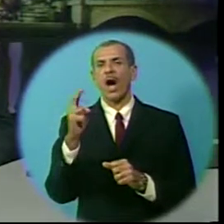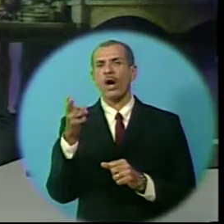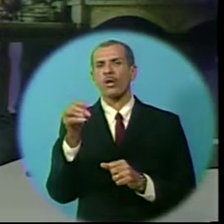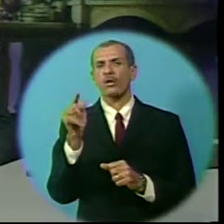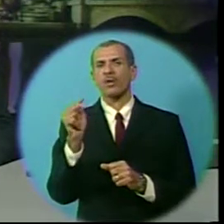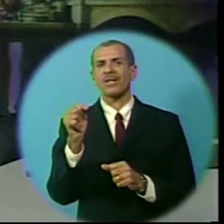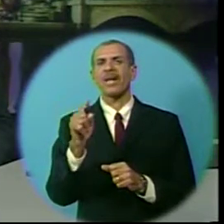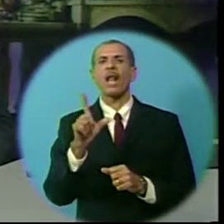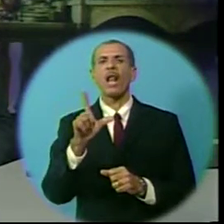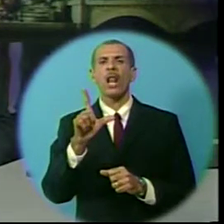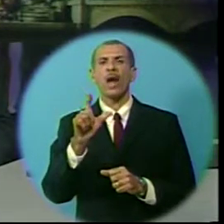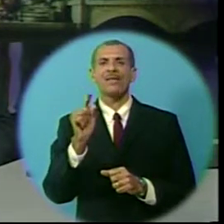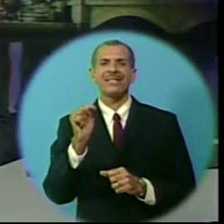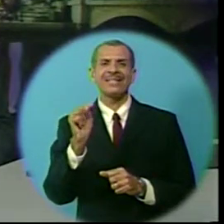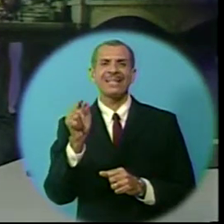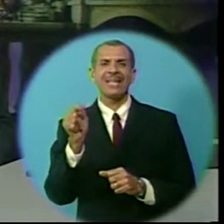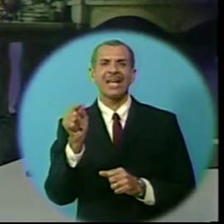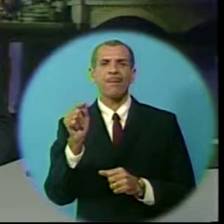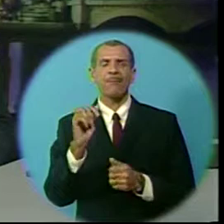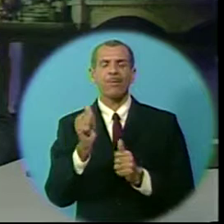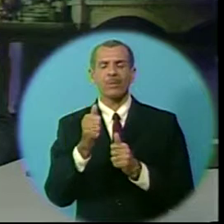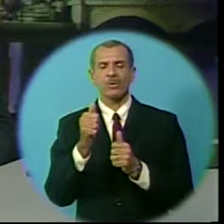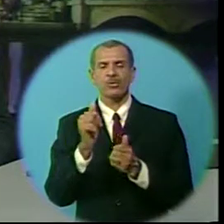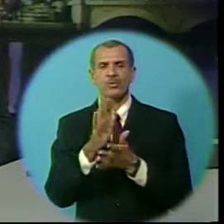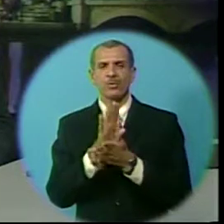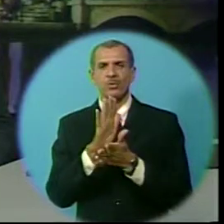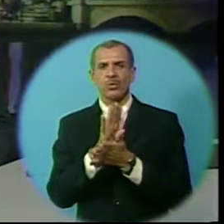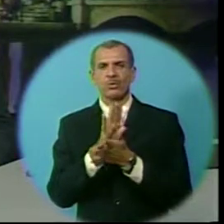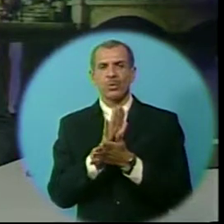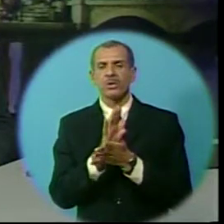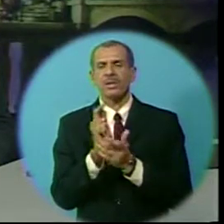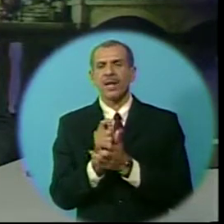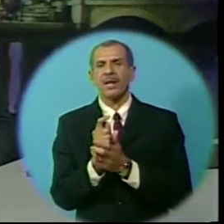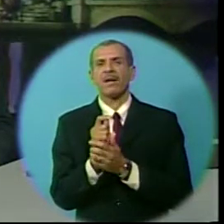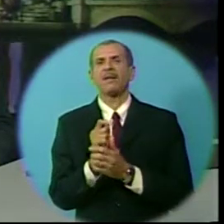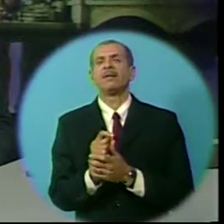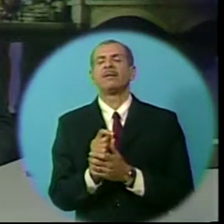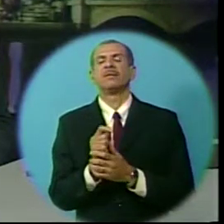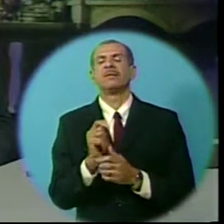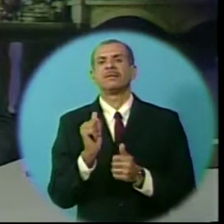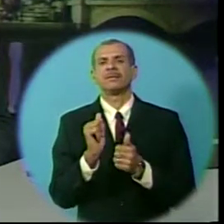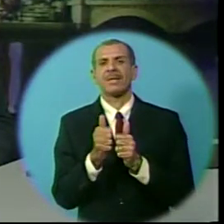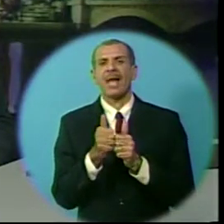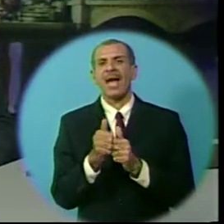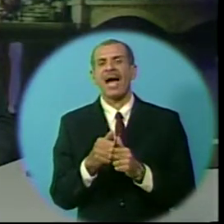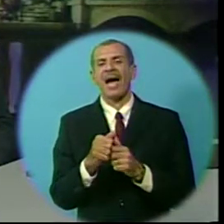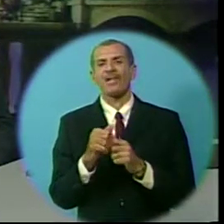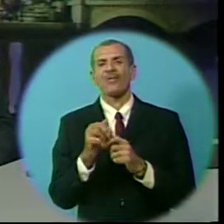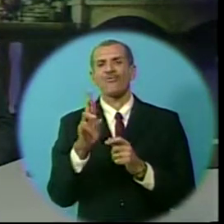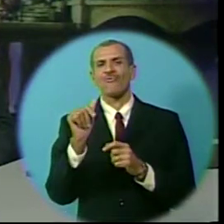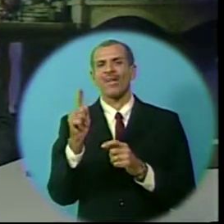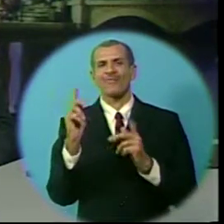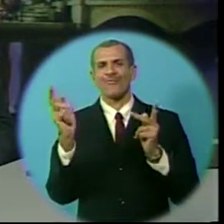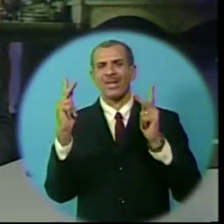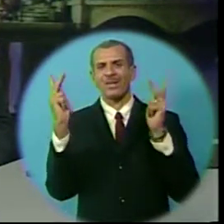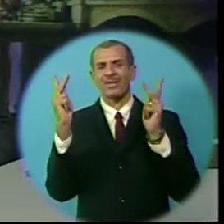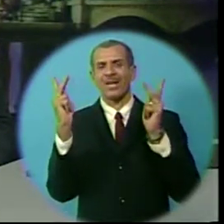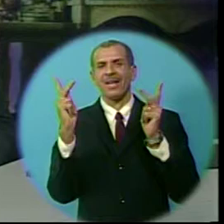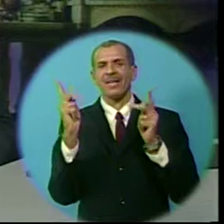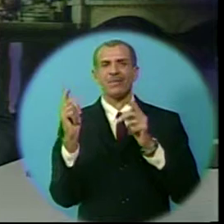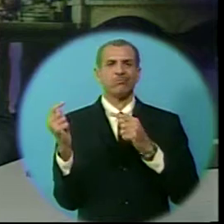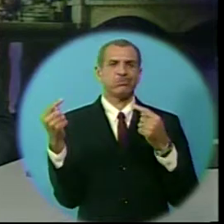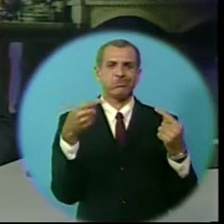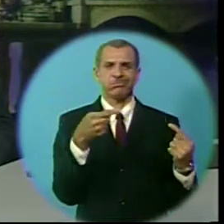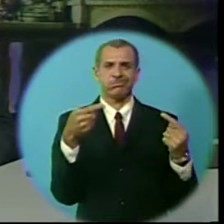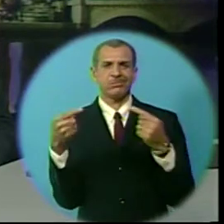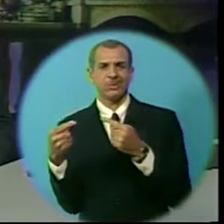Lawrence T. Gay Memorial School Sports. The action was at the National Stadium, and Red's victory was not an easy one, as they had to fight off a